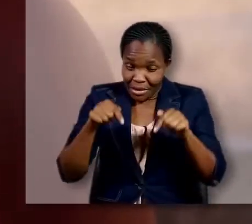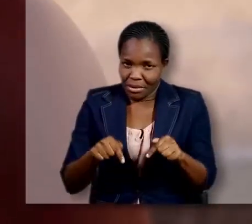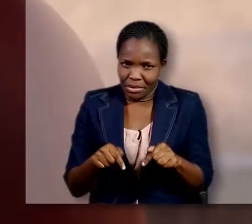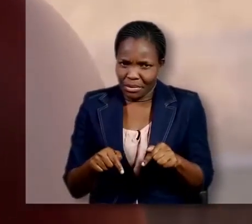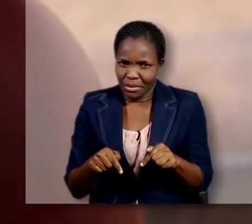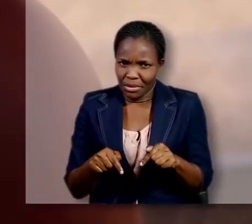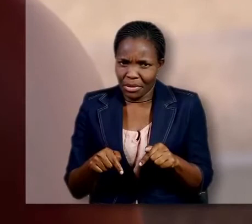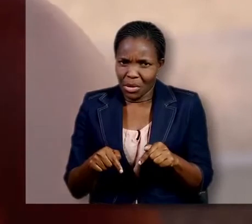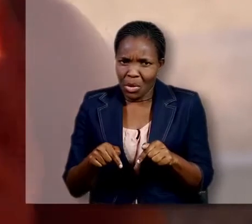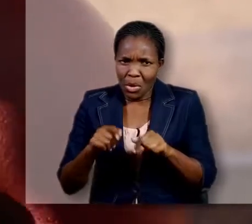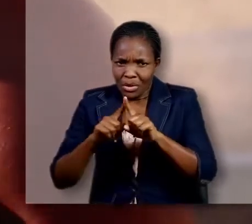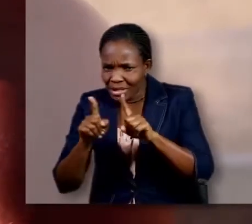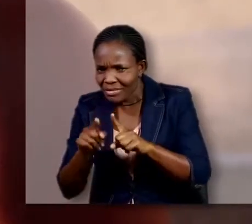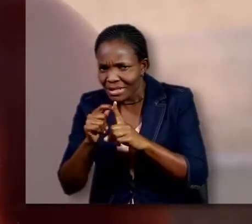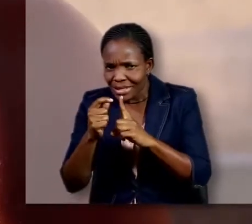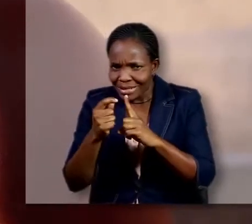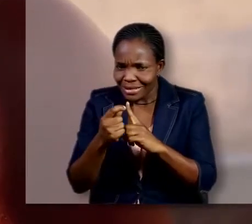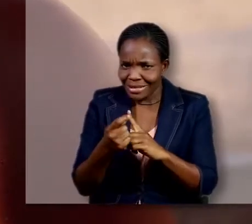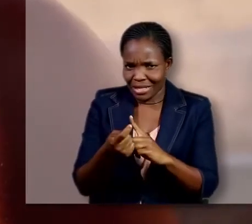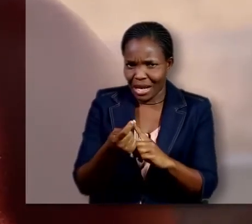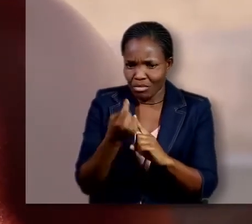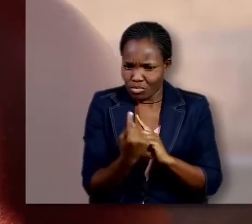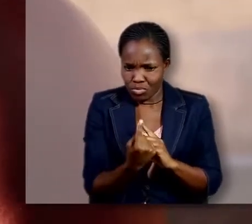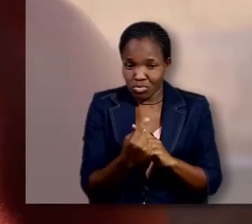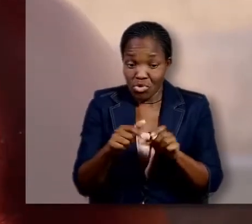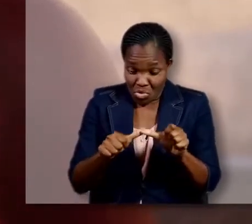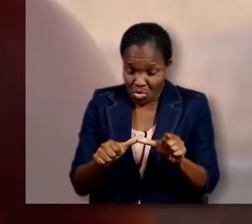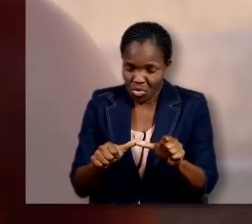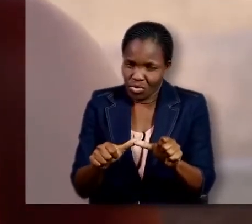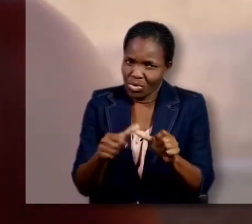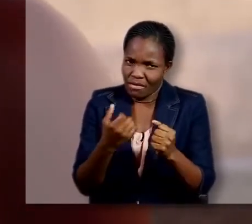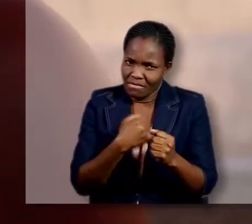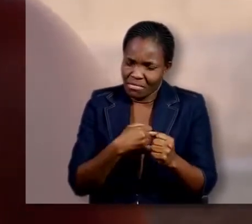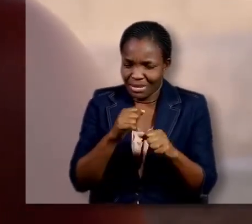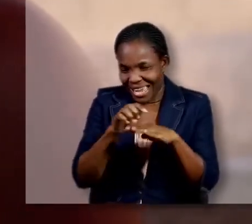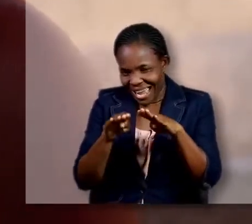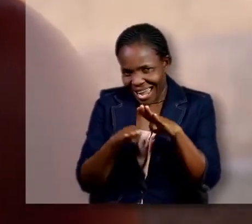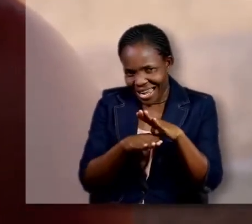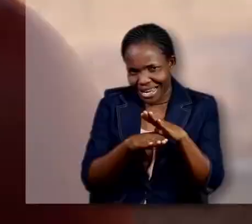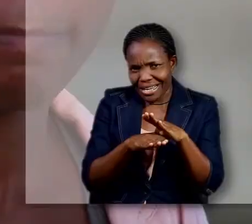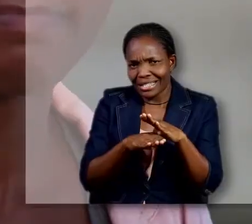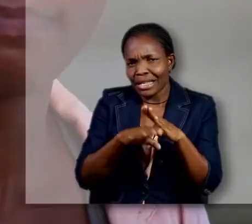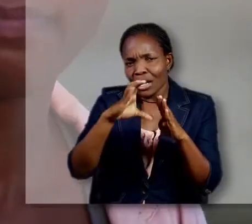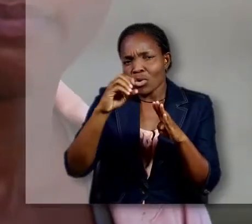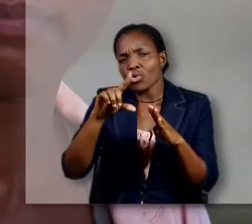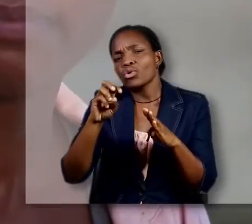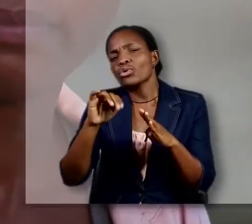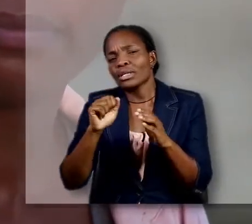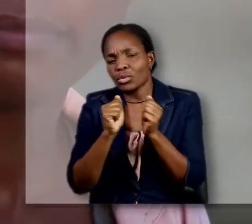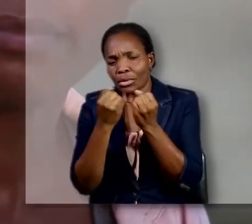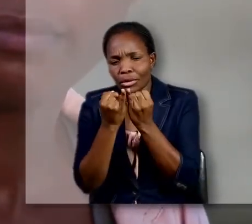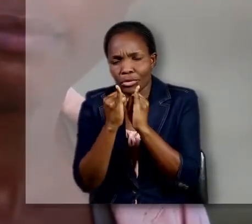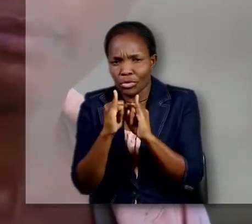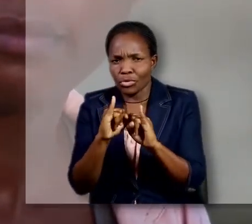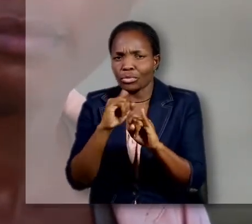indigenous tribal societies still continue living under colonial and independent state. The tribal